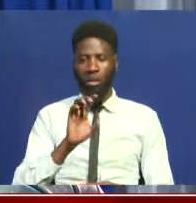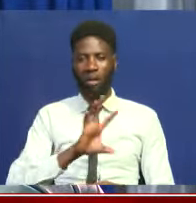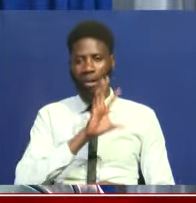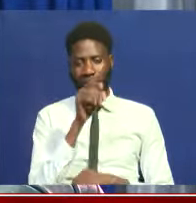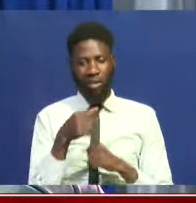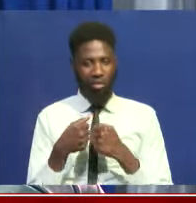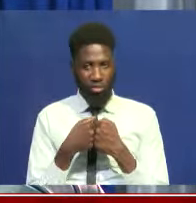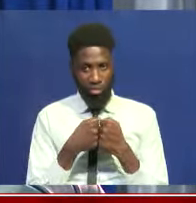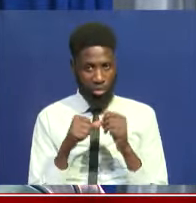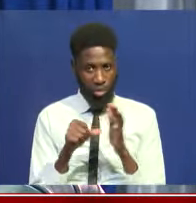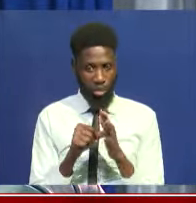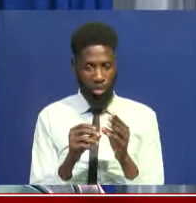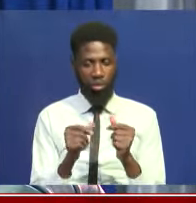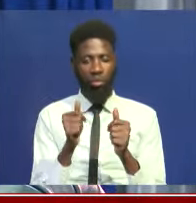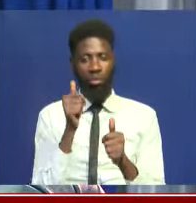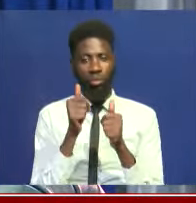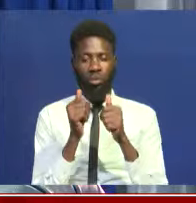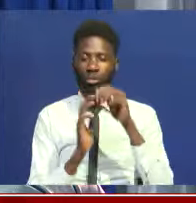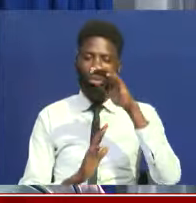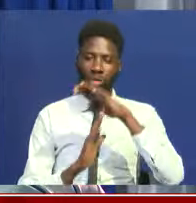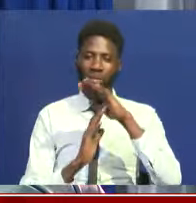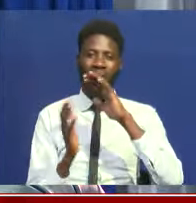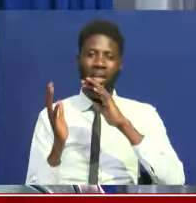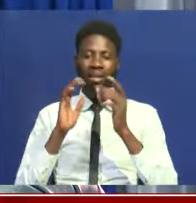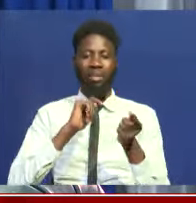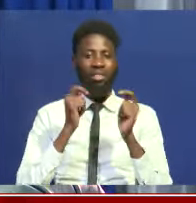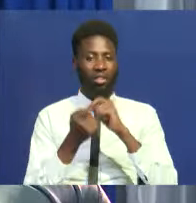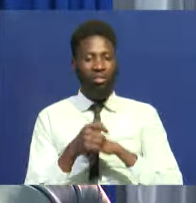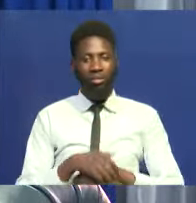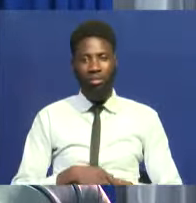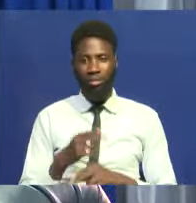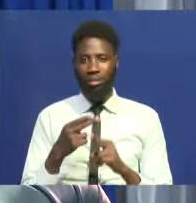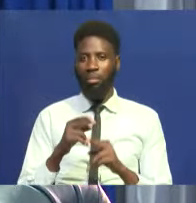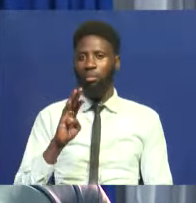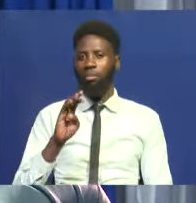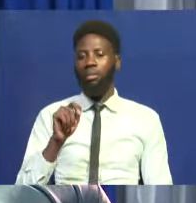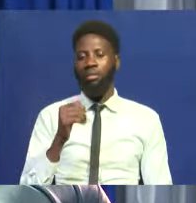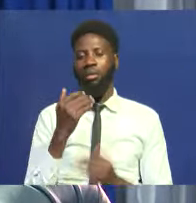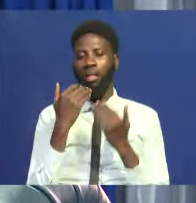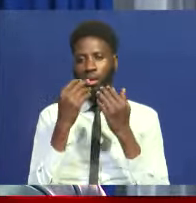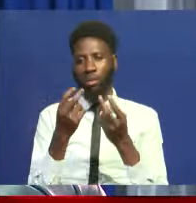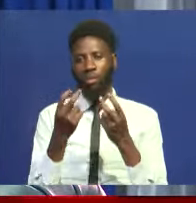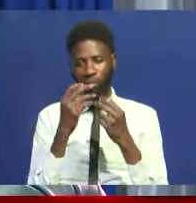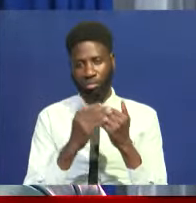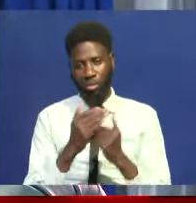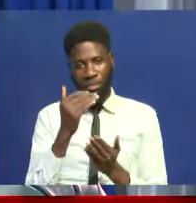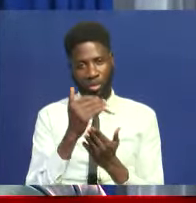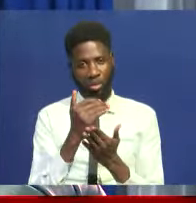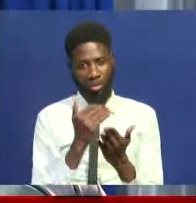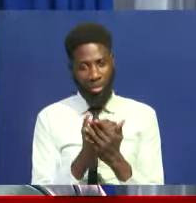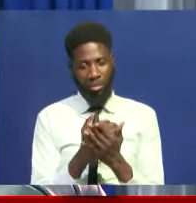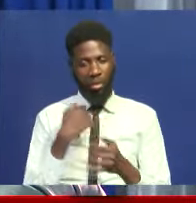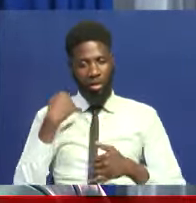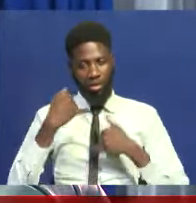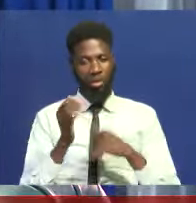problems, especially those caused by climate change. My name is Betty Kitum. Thank you very much for watching. Enjoy the rest of your viewing. Bye-bye. Thank you.